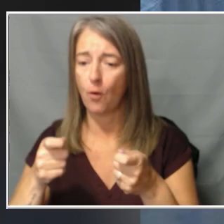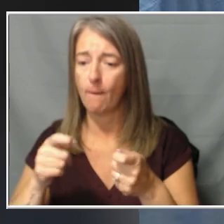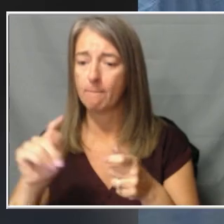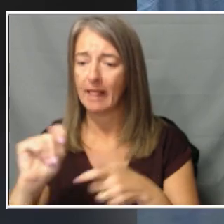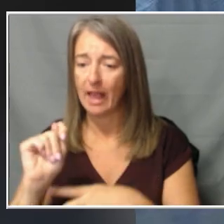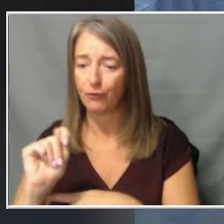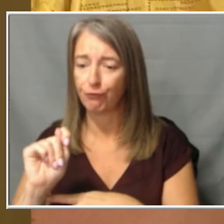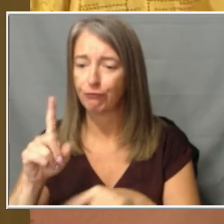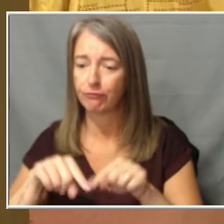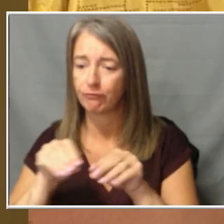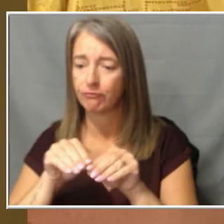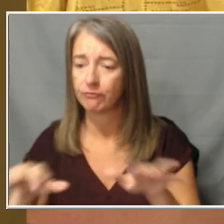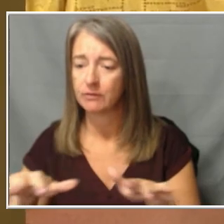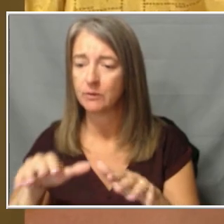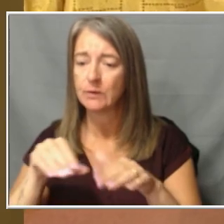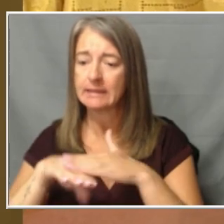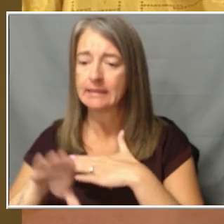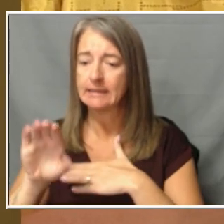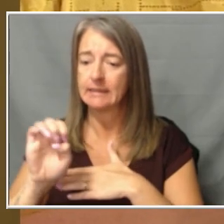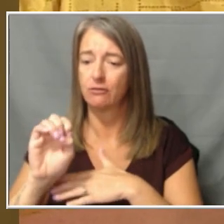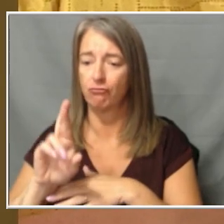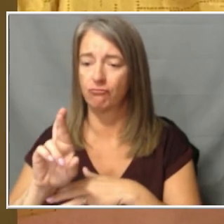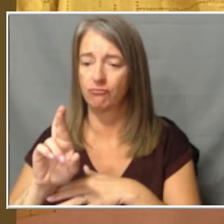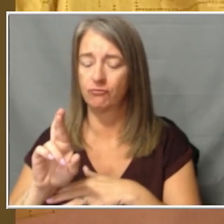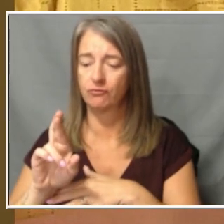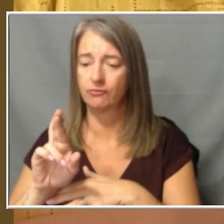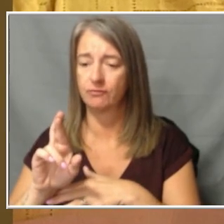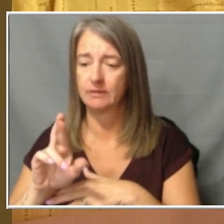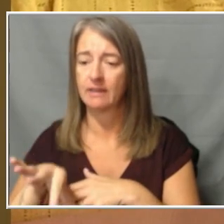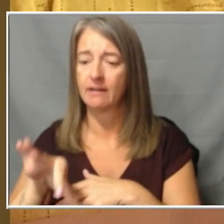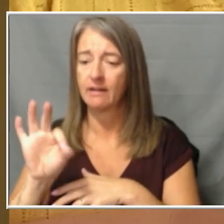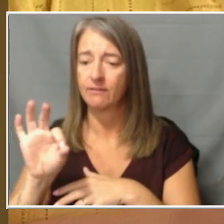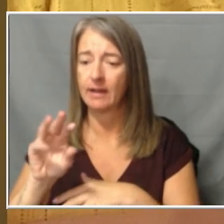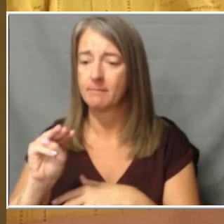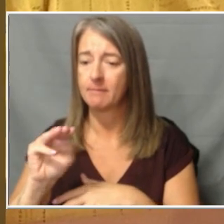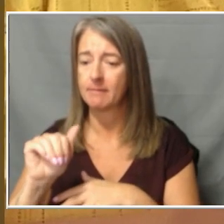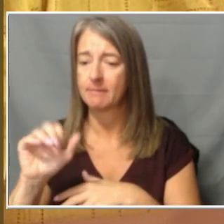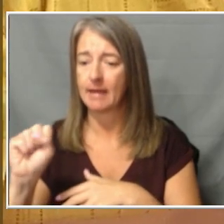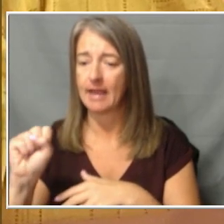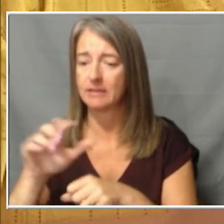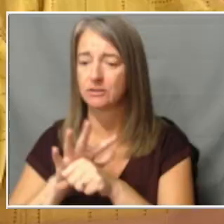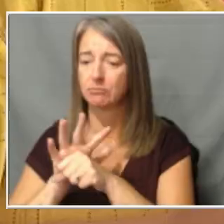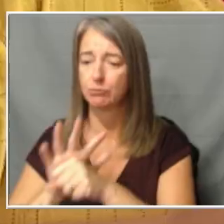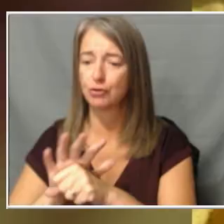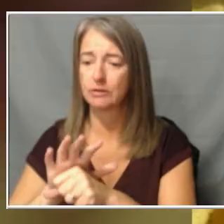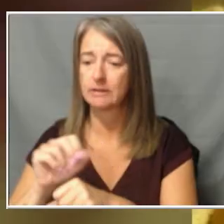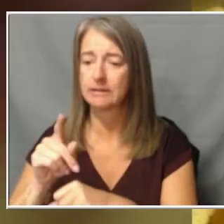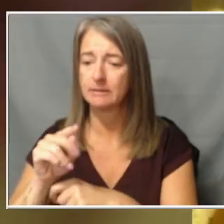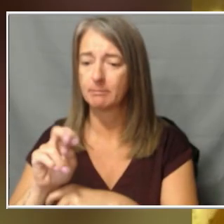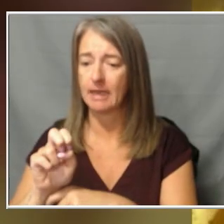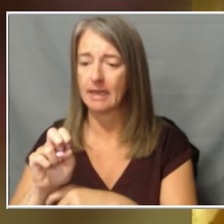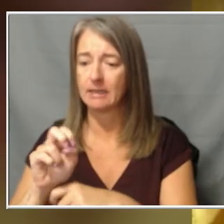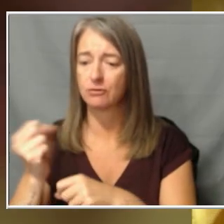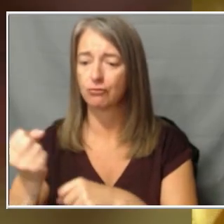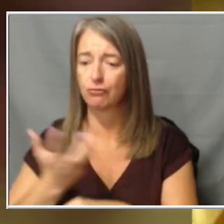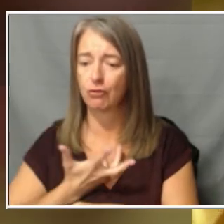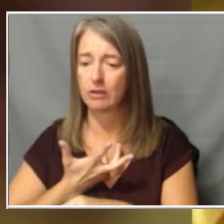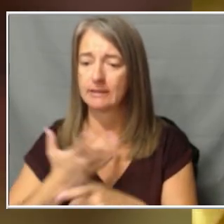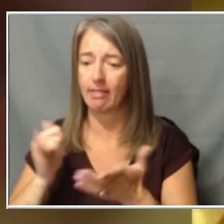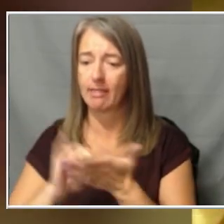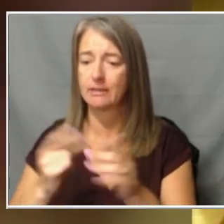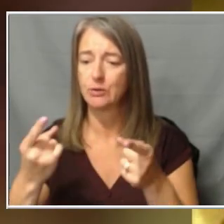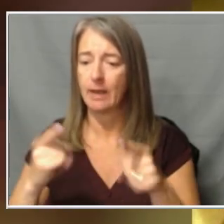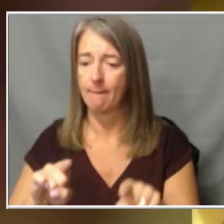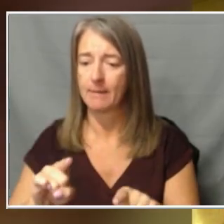and so I went into the ER, and they ended up finding a mass that was pushing on my spinal cord, causing those symptoms to occur. So it